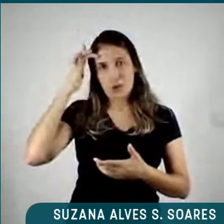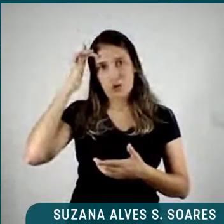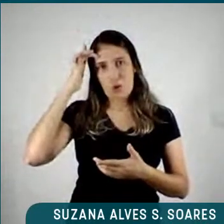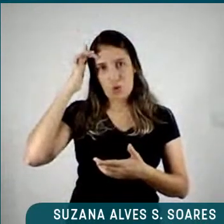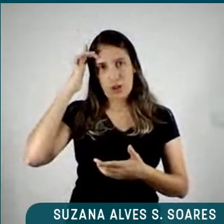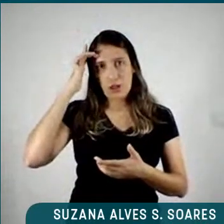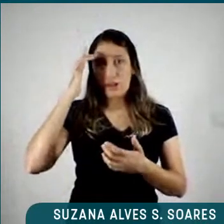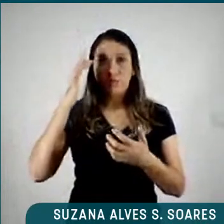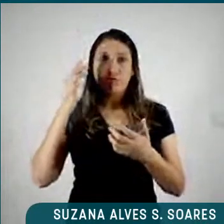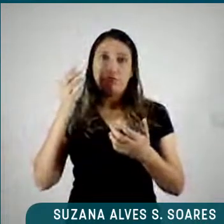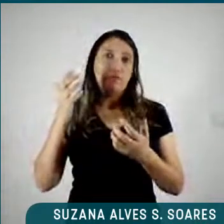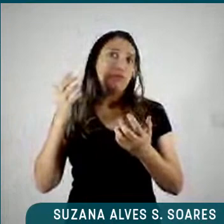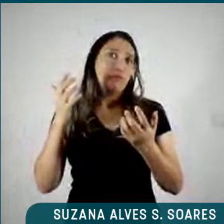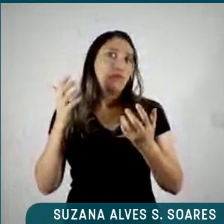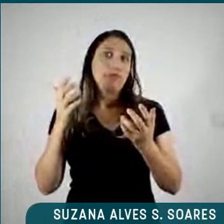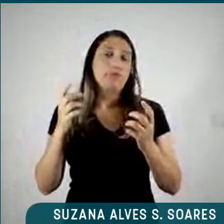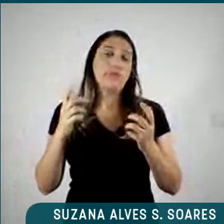people.